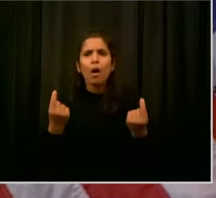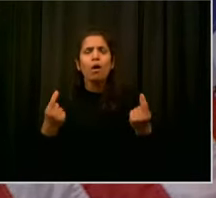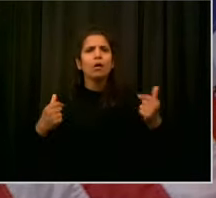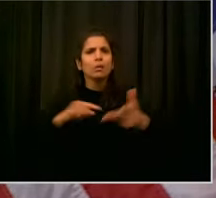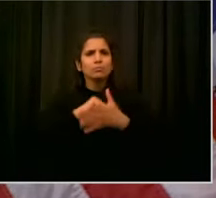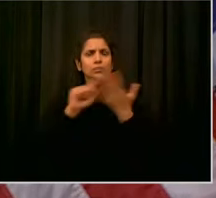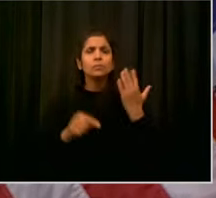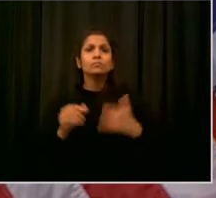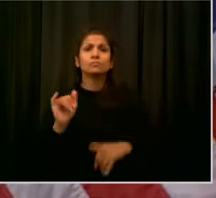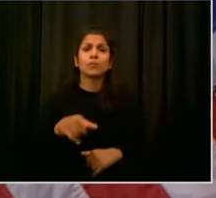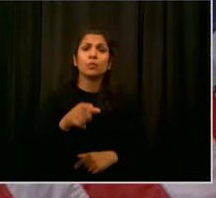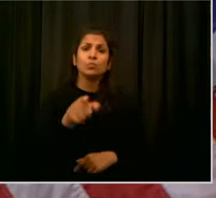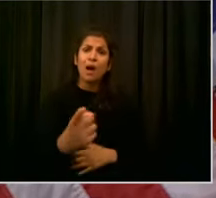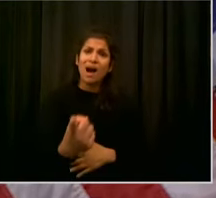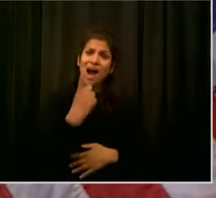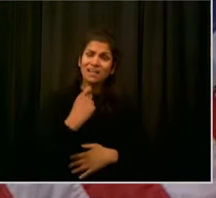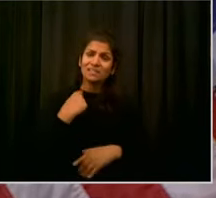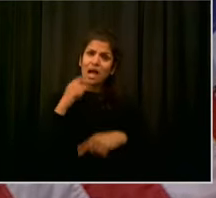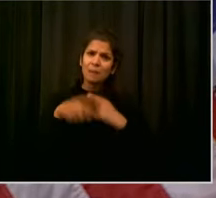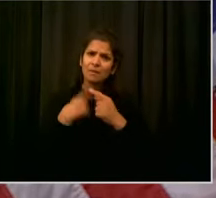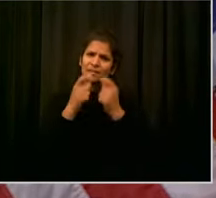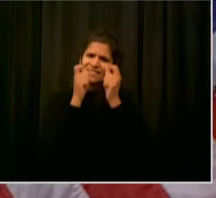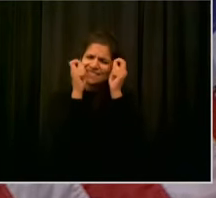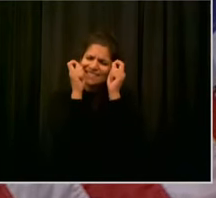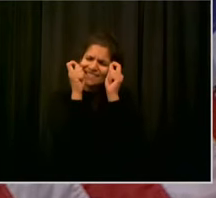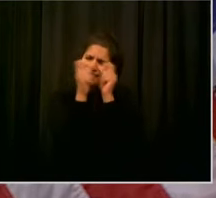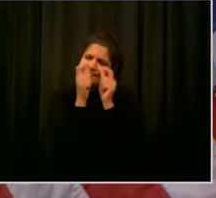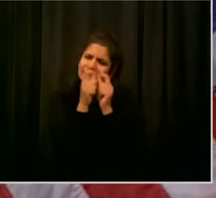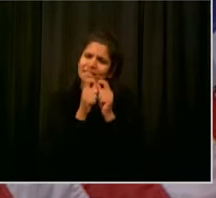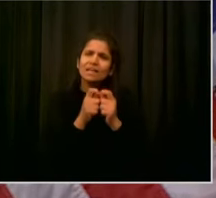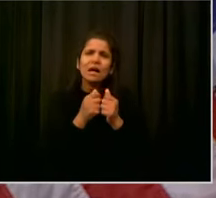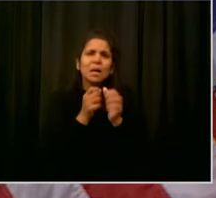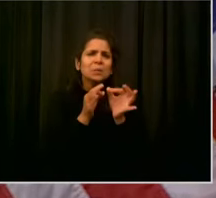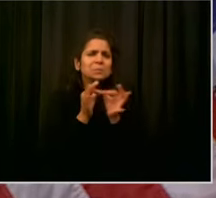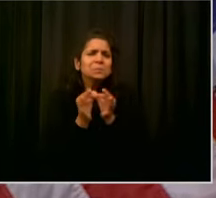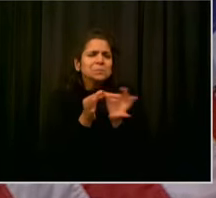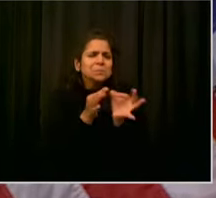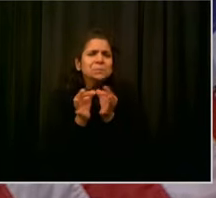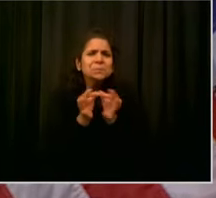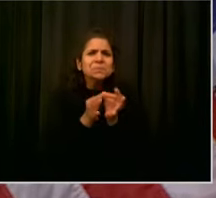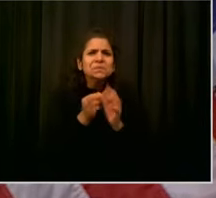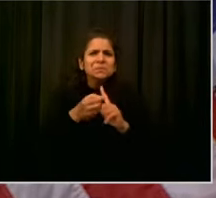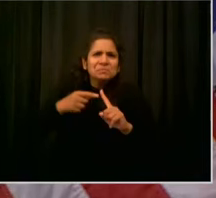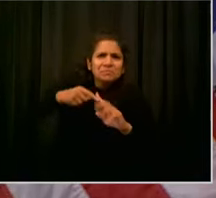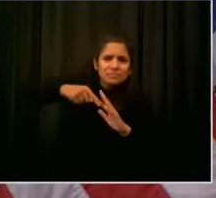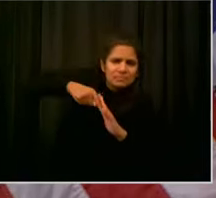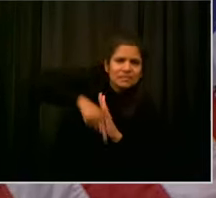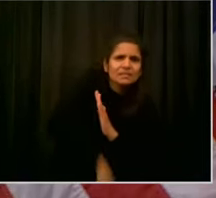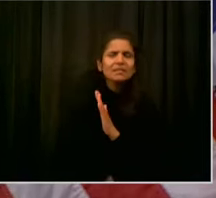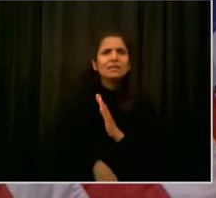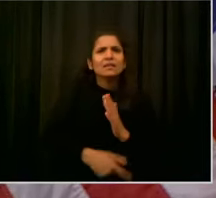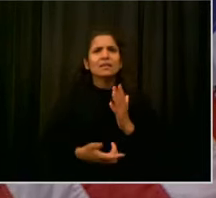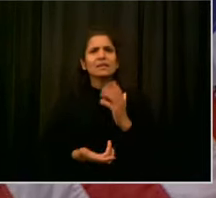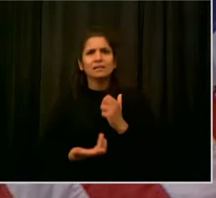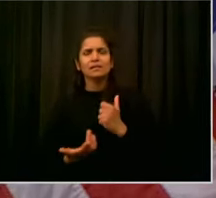It began, and I'll tell you something, and Commissioner Shea, I don't mean to embarrass you. From the very